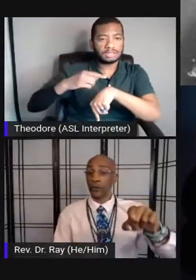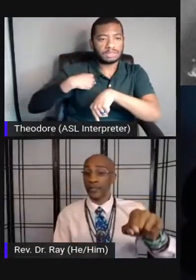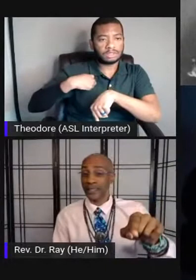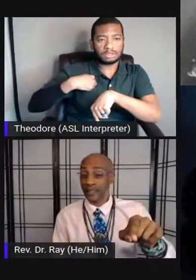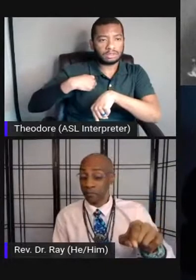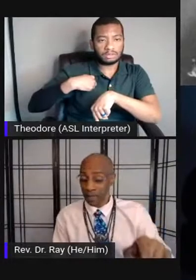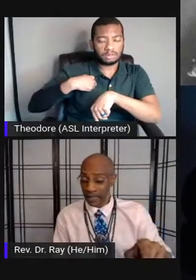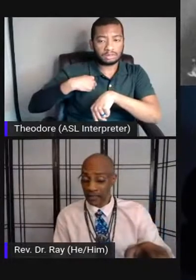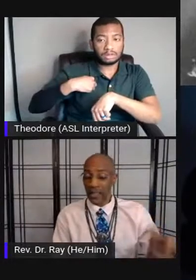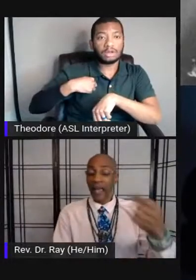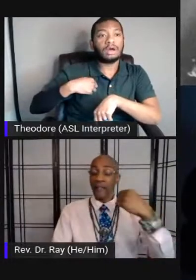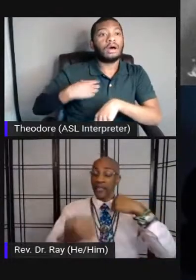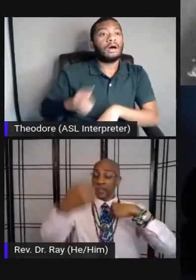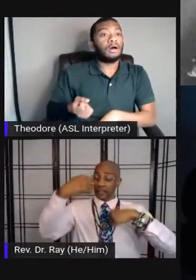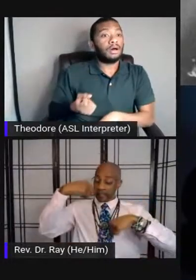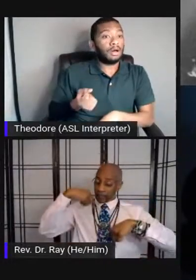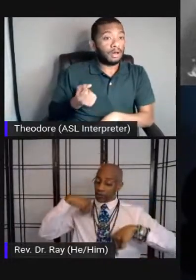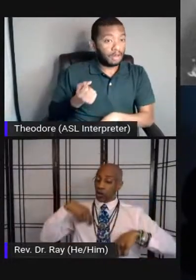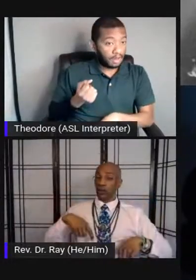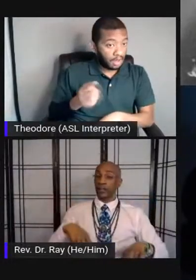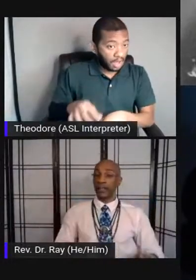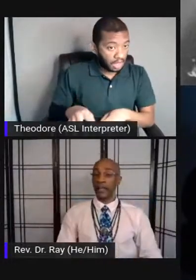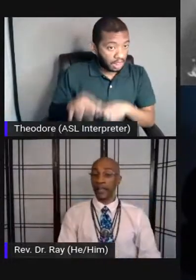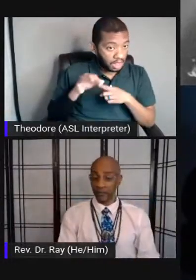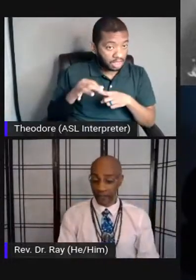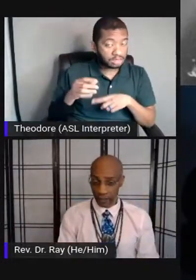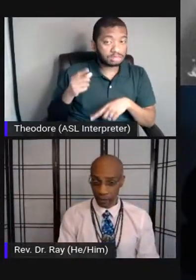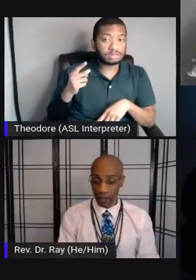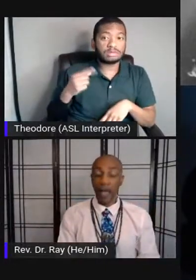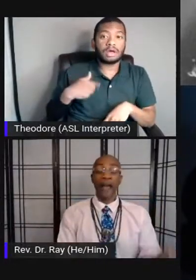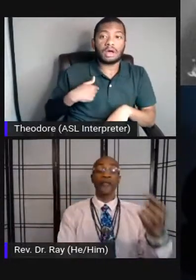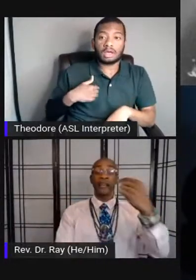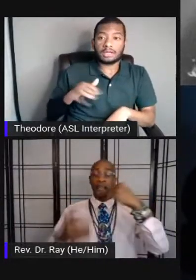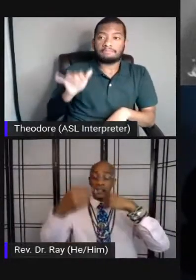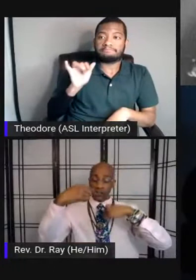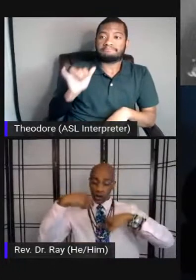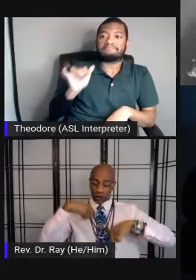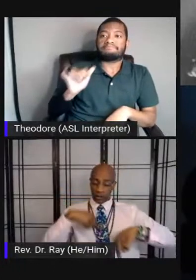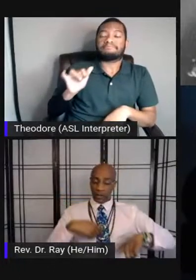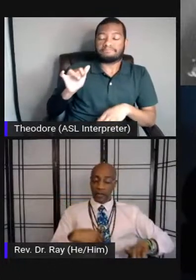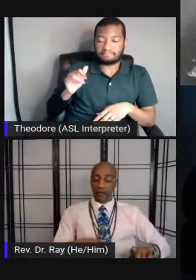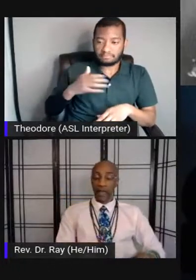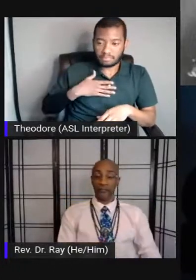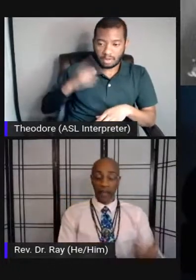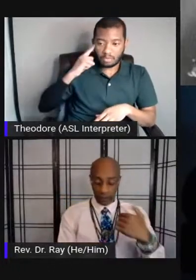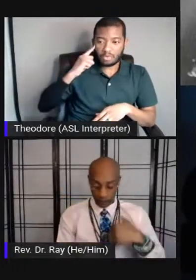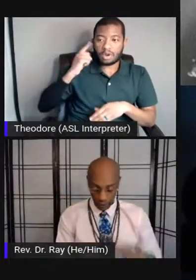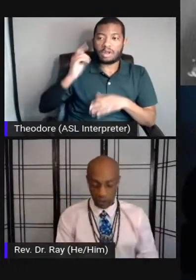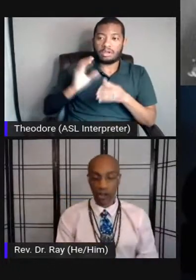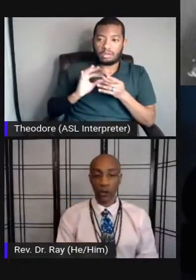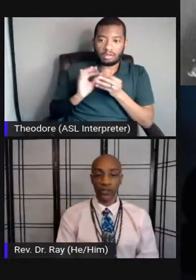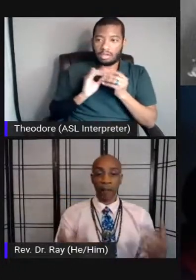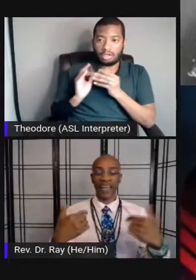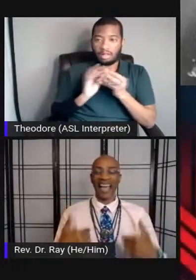what the criticism means, and then internally it affects me, and then internally, because of that effect,